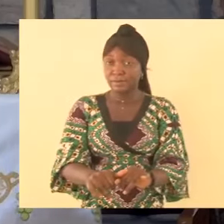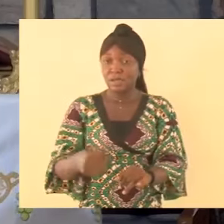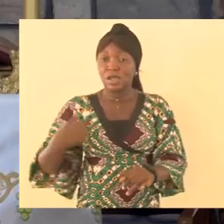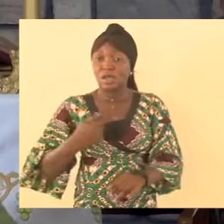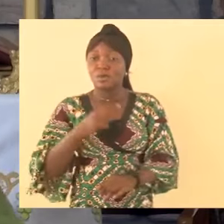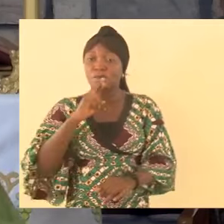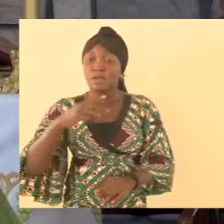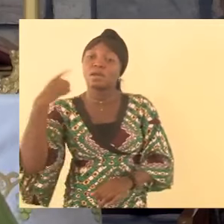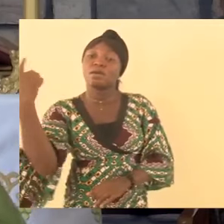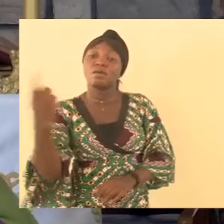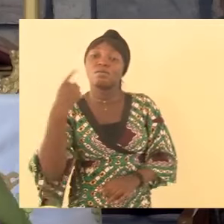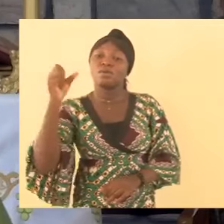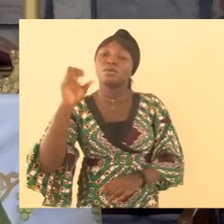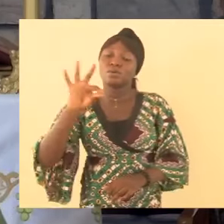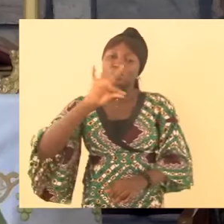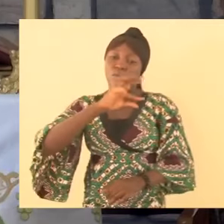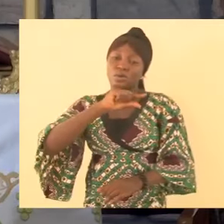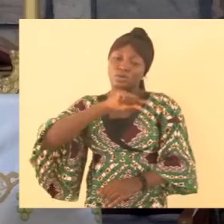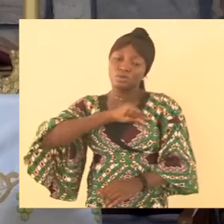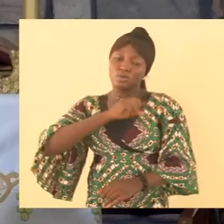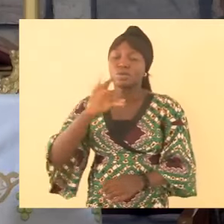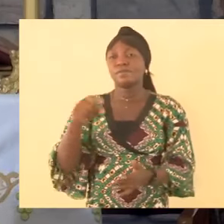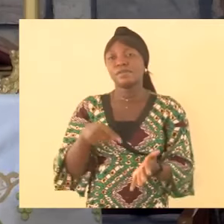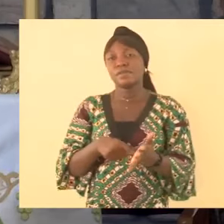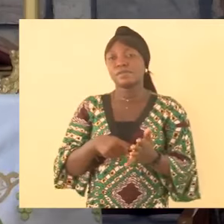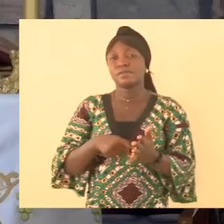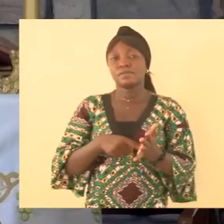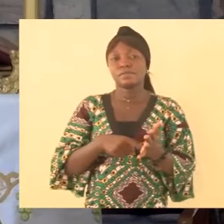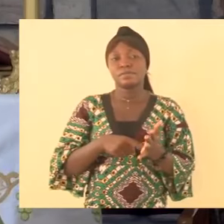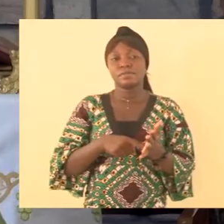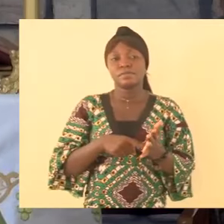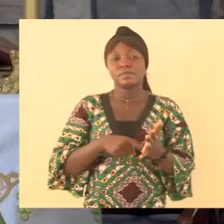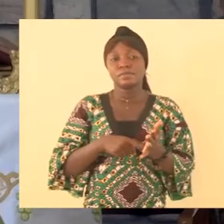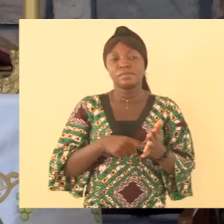yet, we are often so guilty of this.